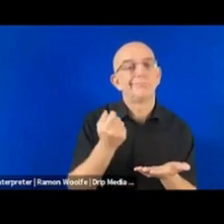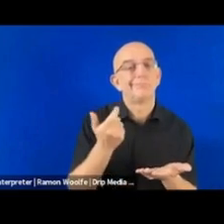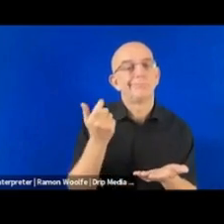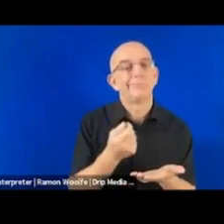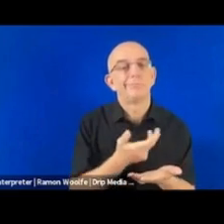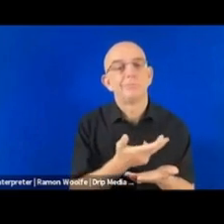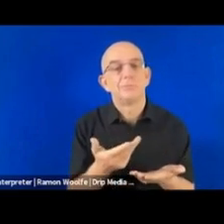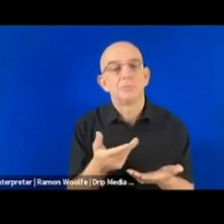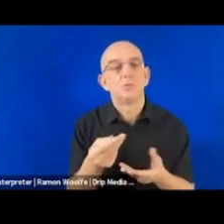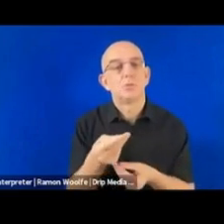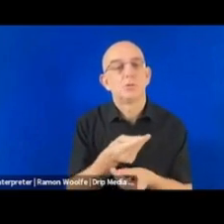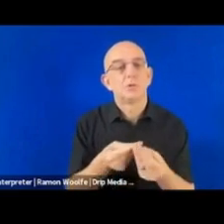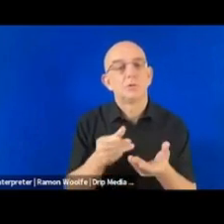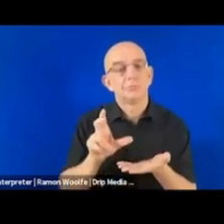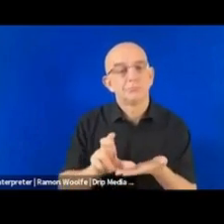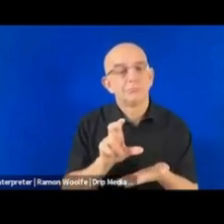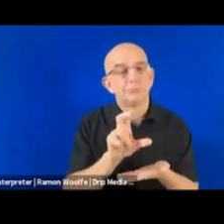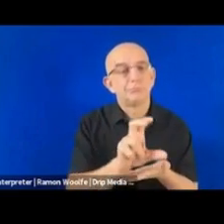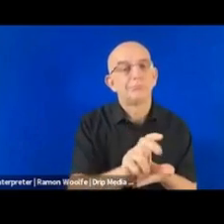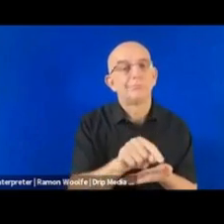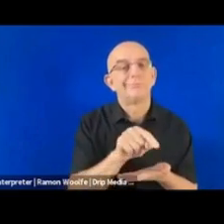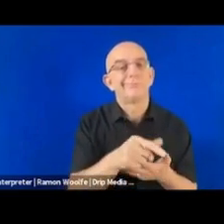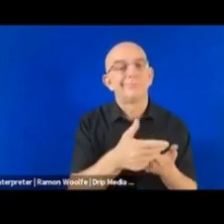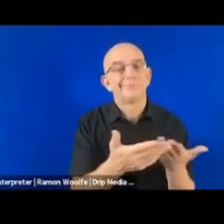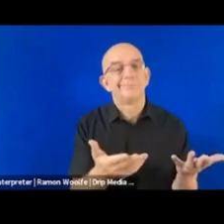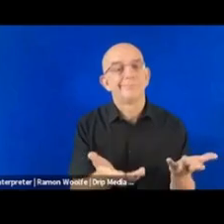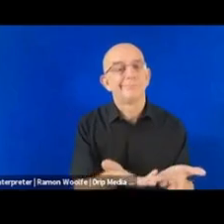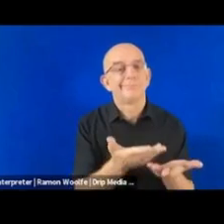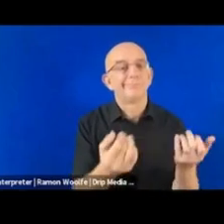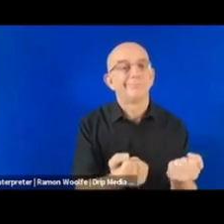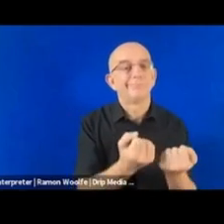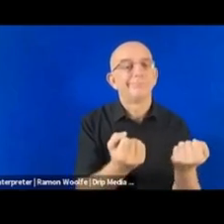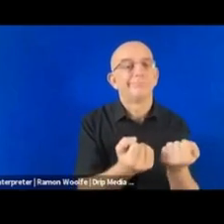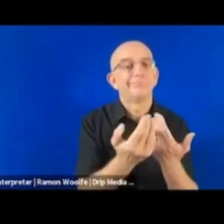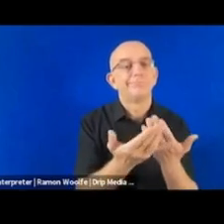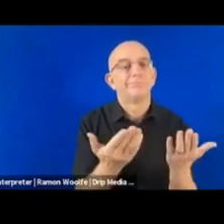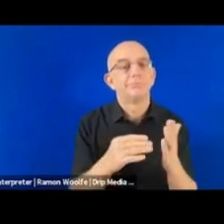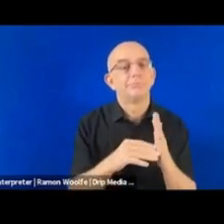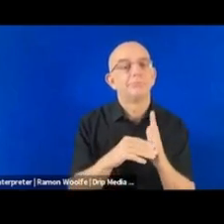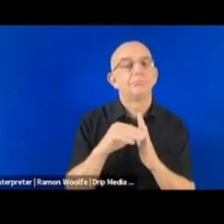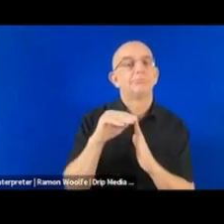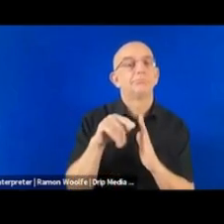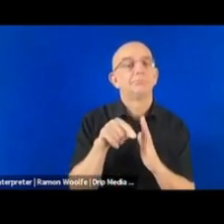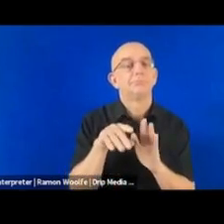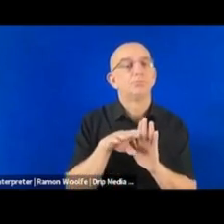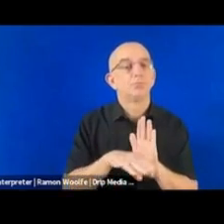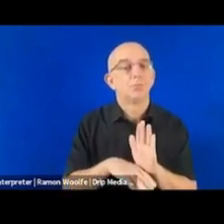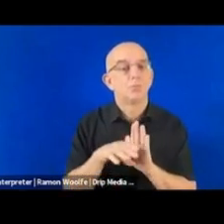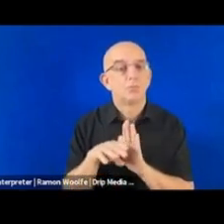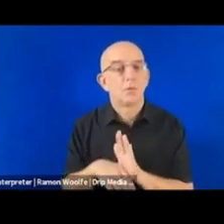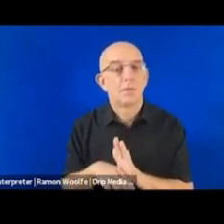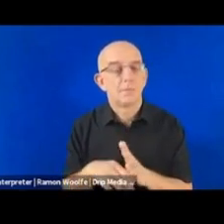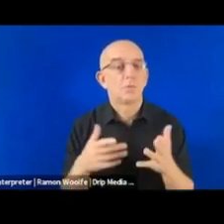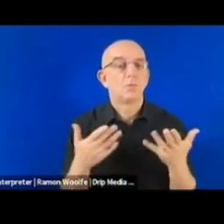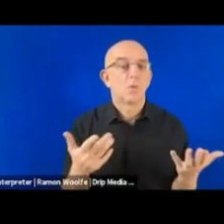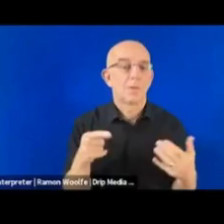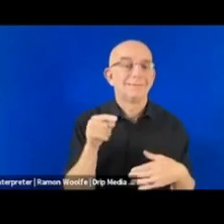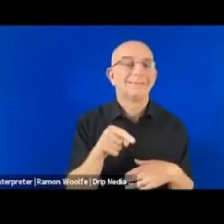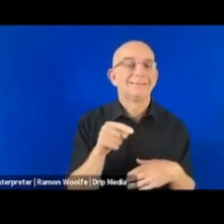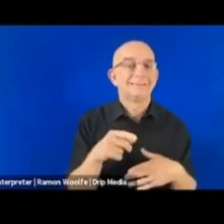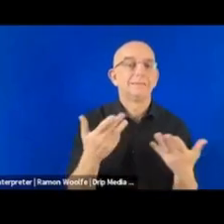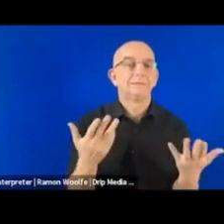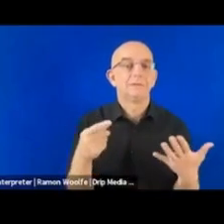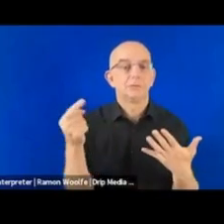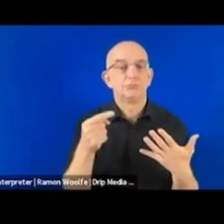the day are effectively delivered. So we're saying this demand was driven by the need throughout